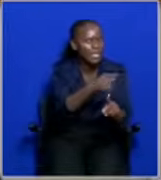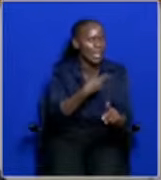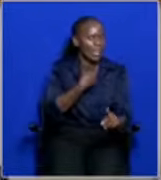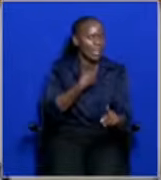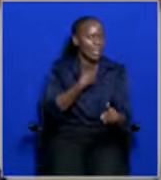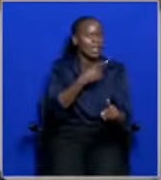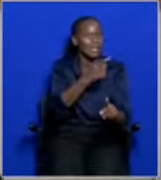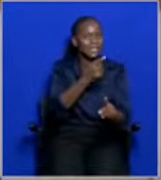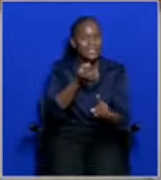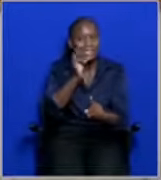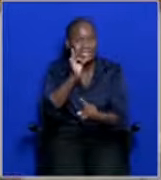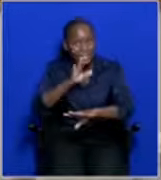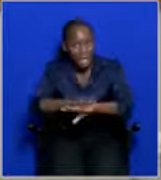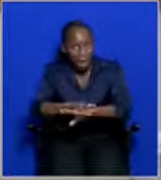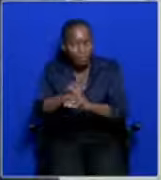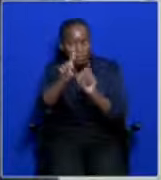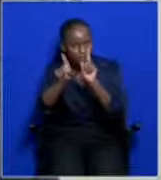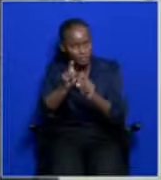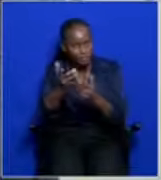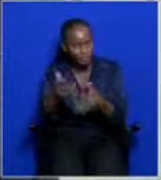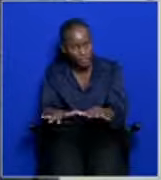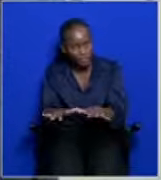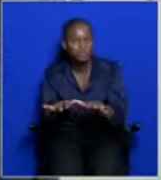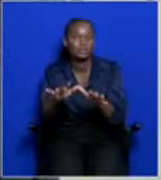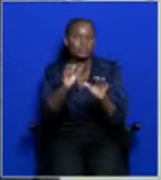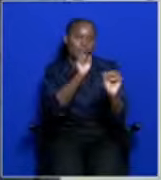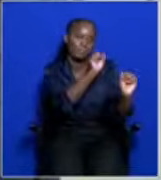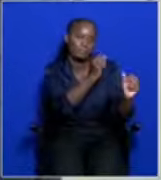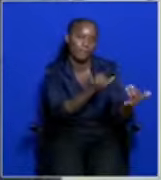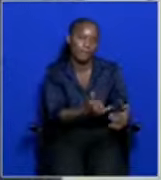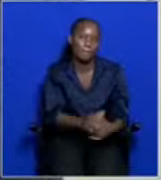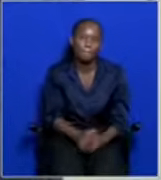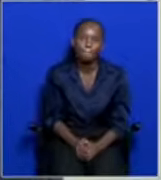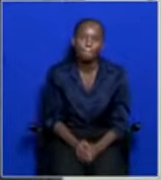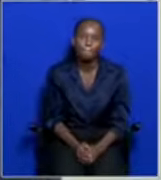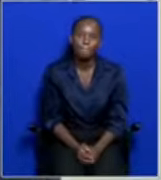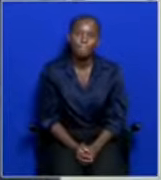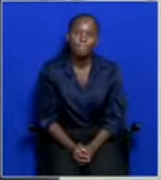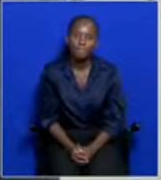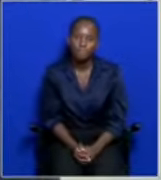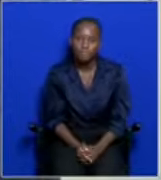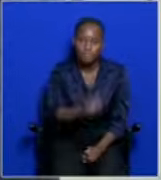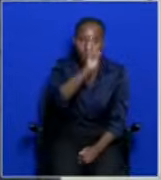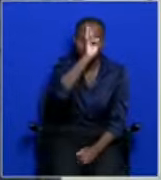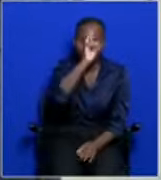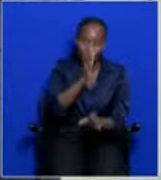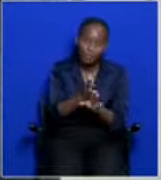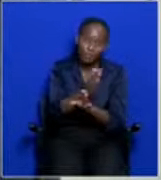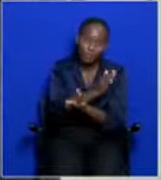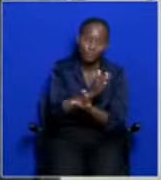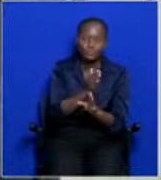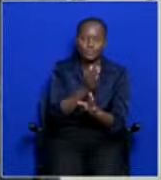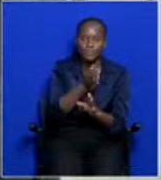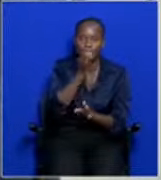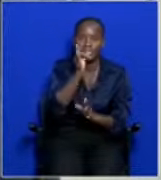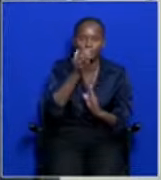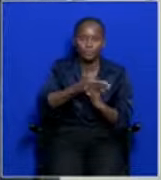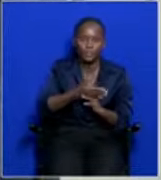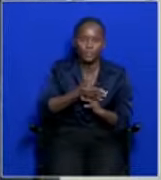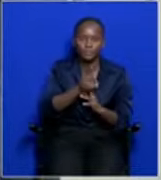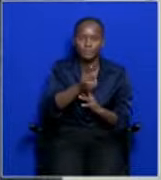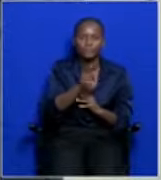You remember, Mr. Magagula, that before we broke for tea, we had run ahead in your statement to page